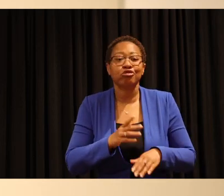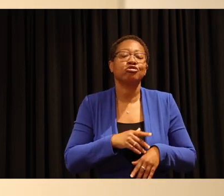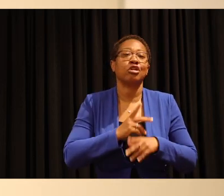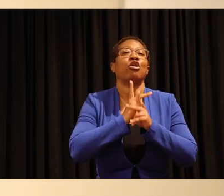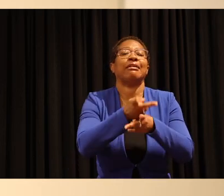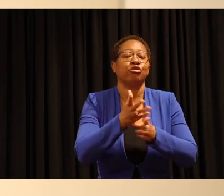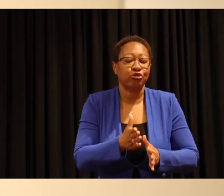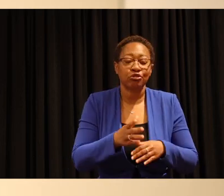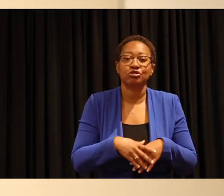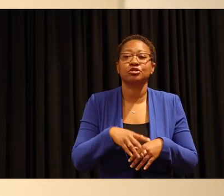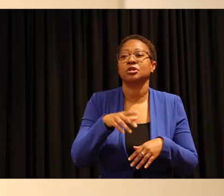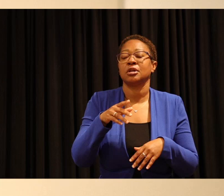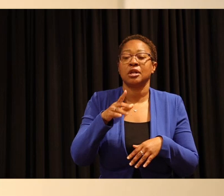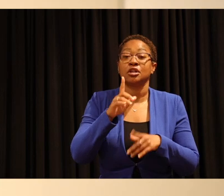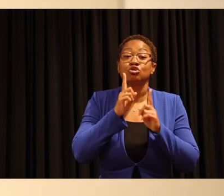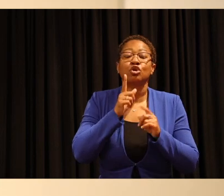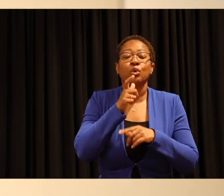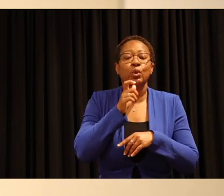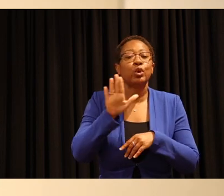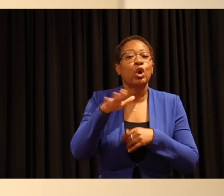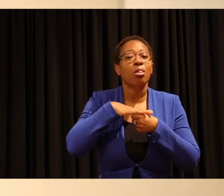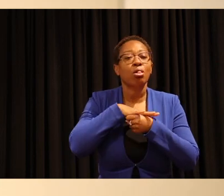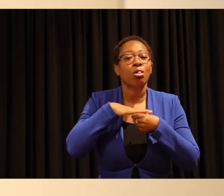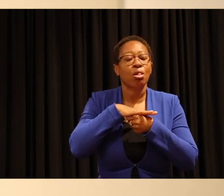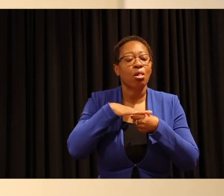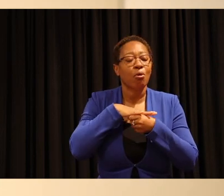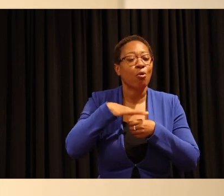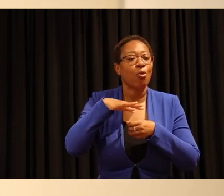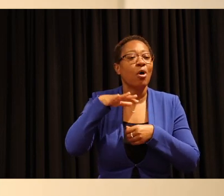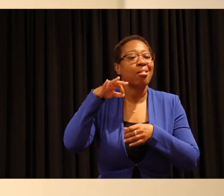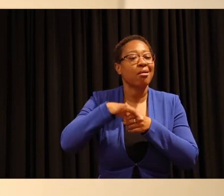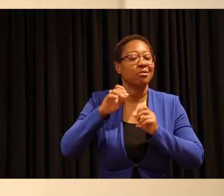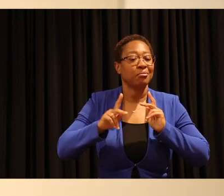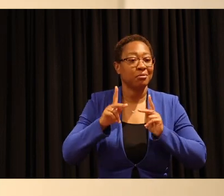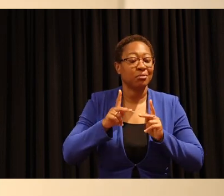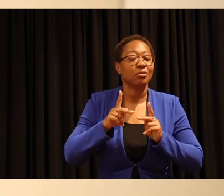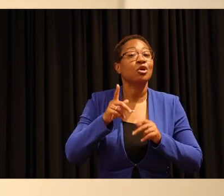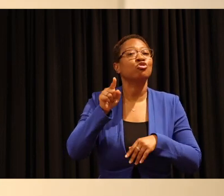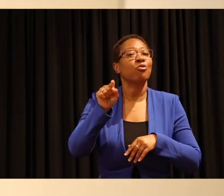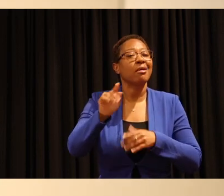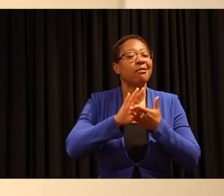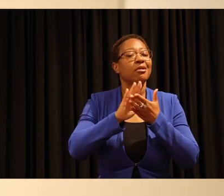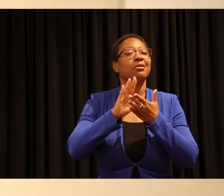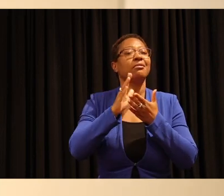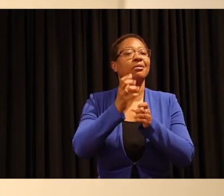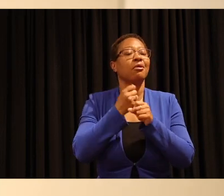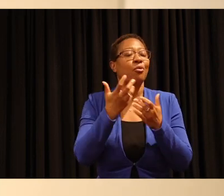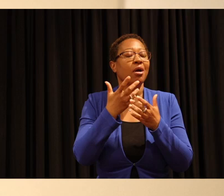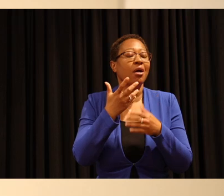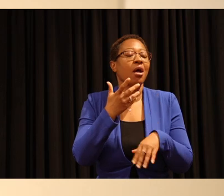local elected officials and get them to have a pro-housing view on your